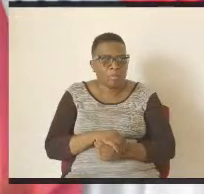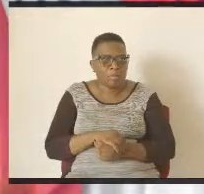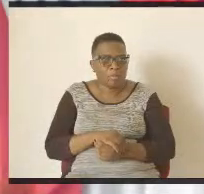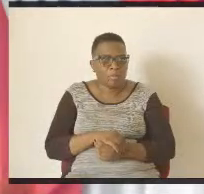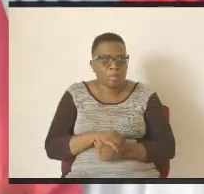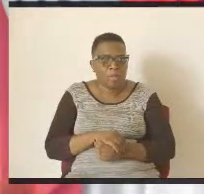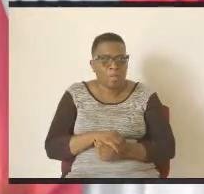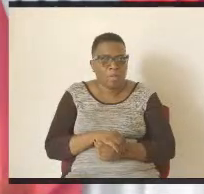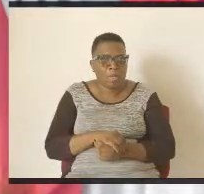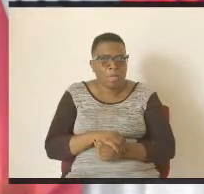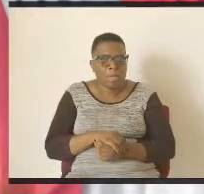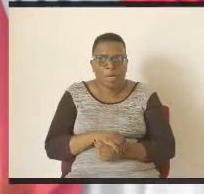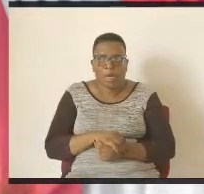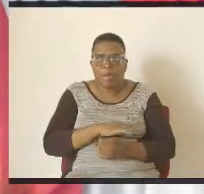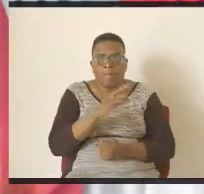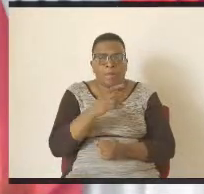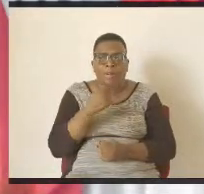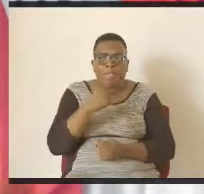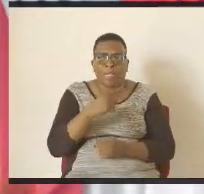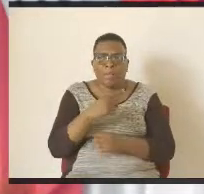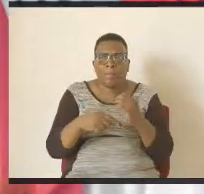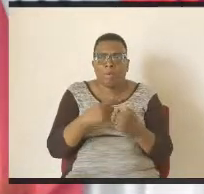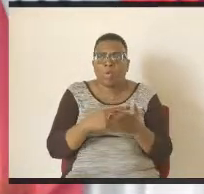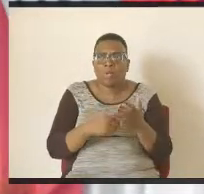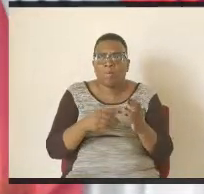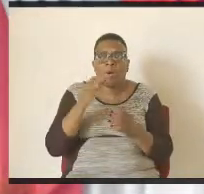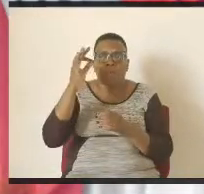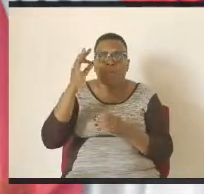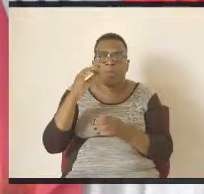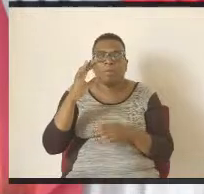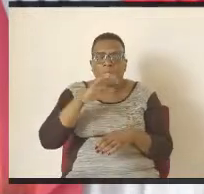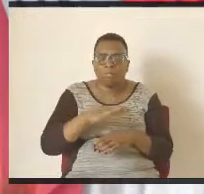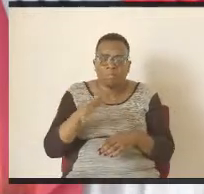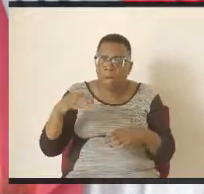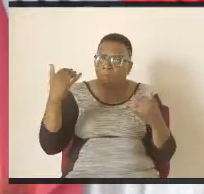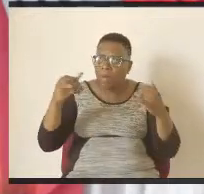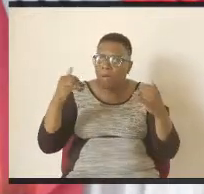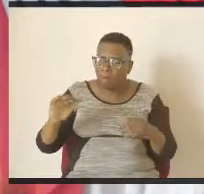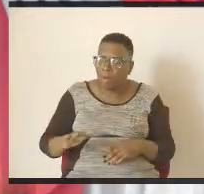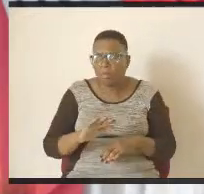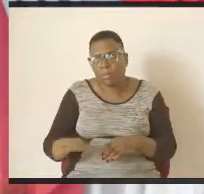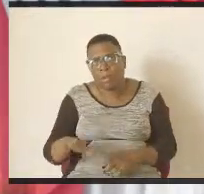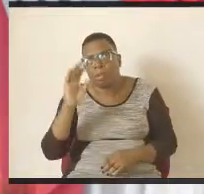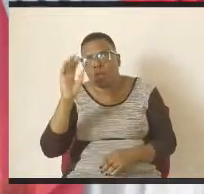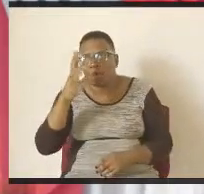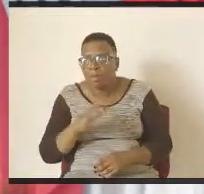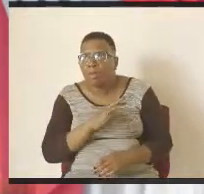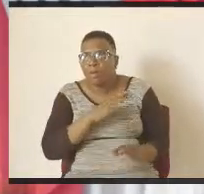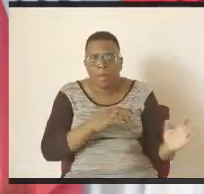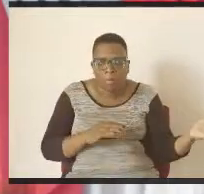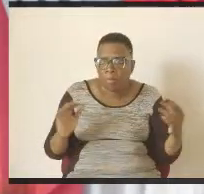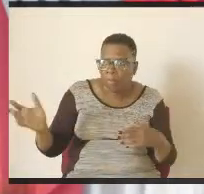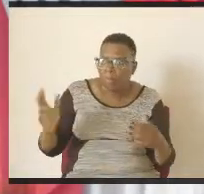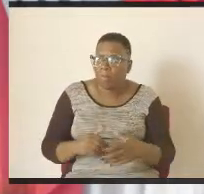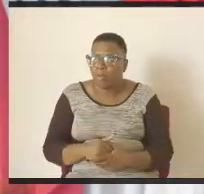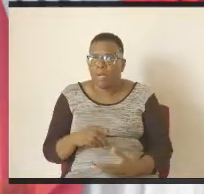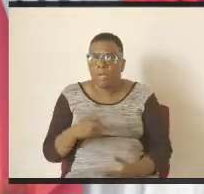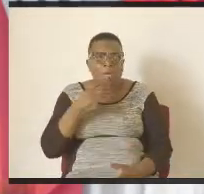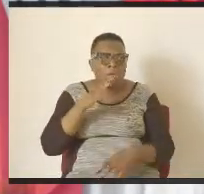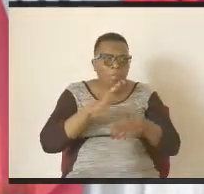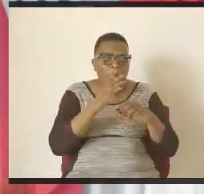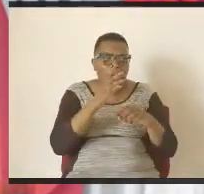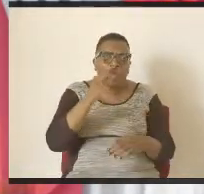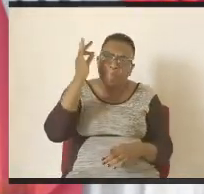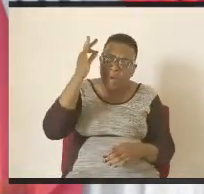tell them about anything that I was going to preach. I'm just playing basketball. I mean, I know they call me past and all these other things. And I really